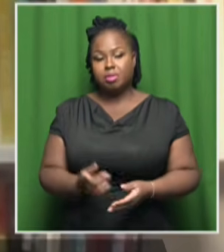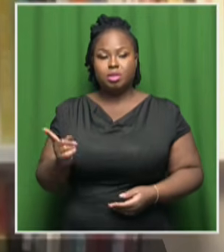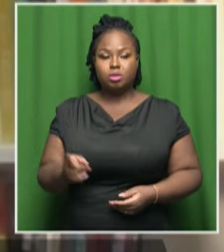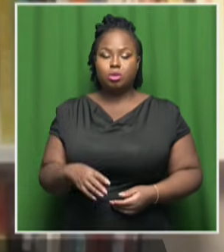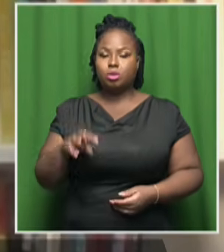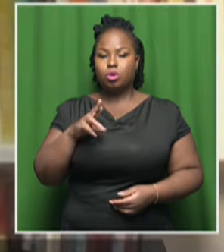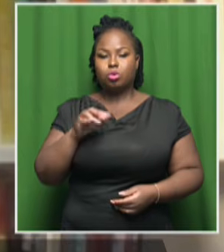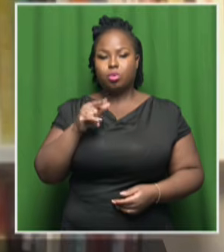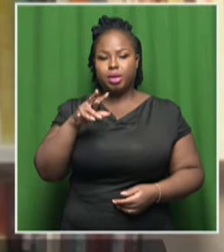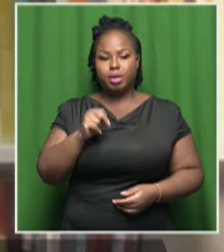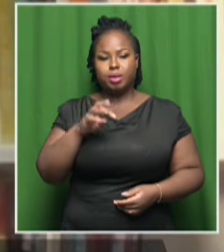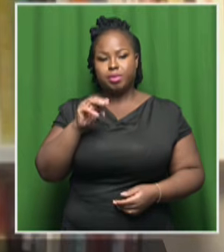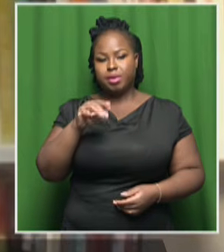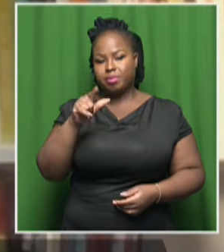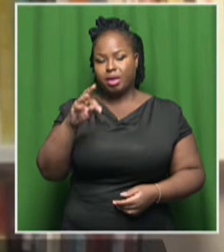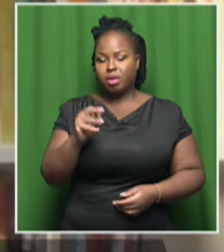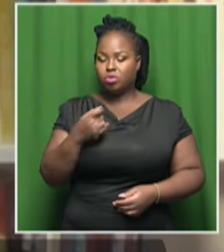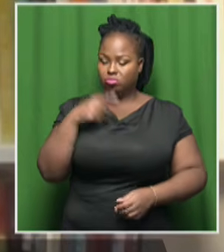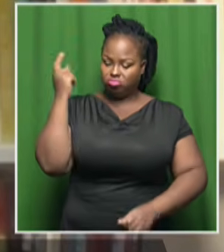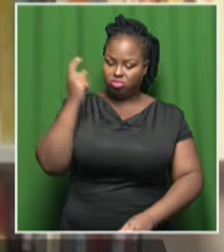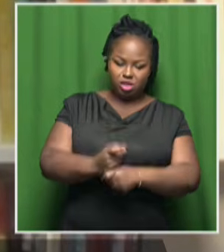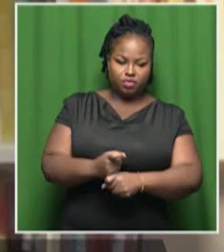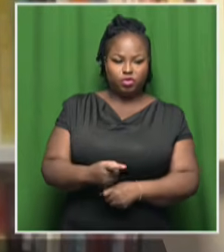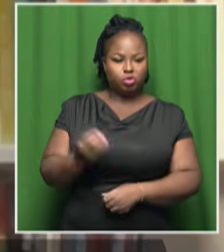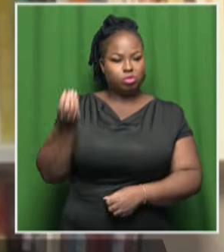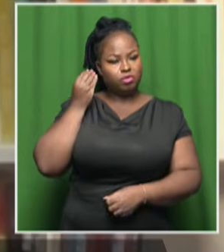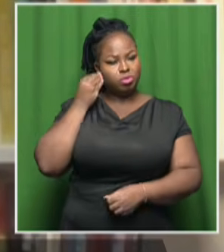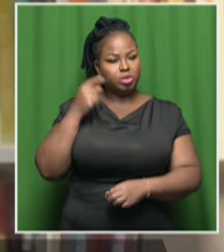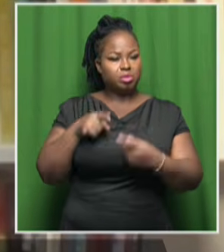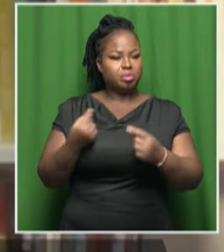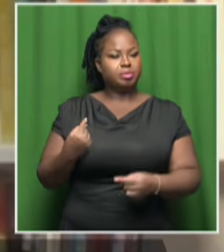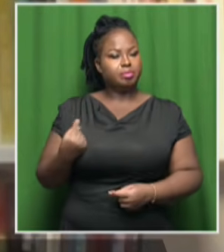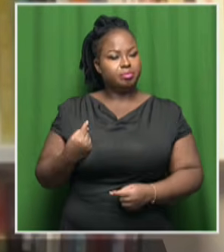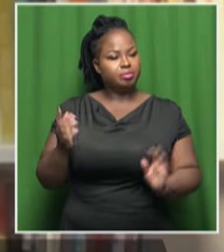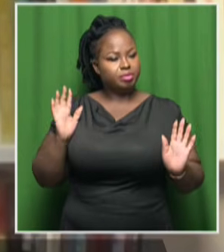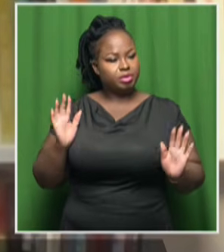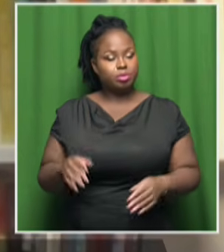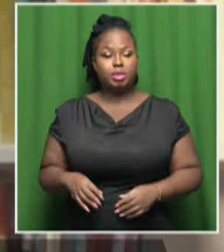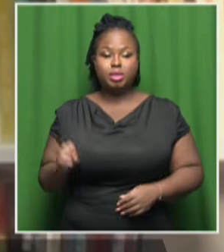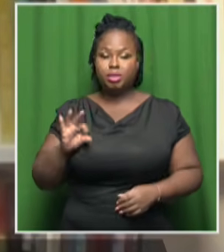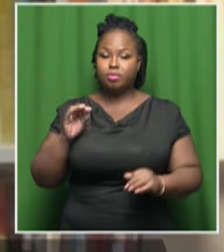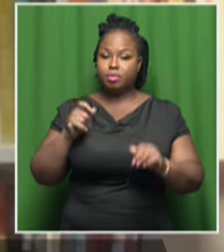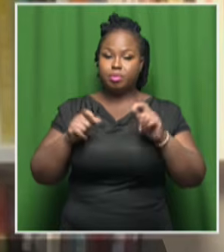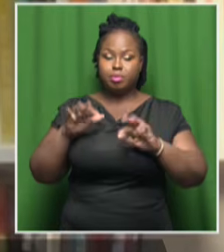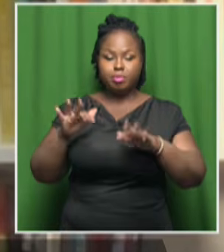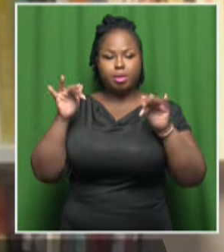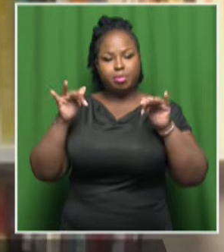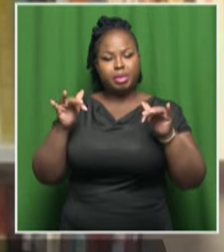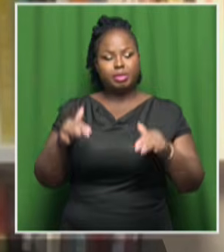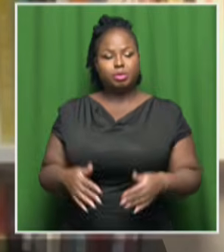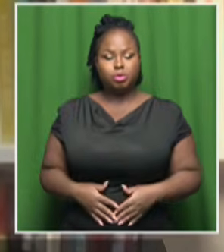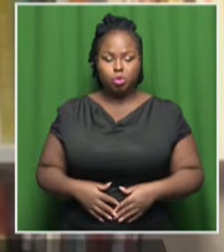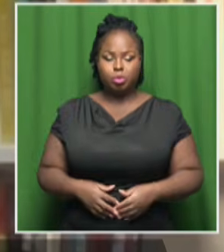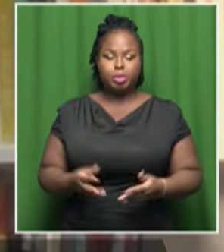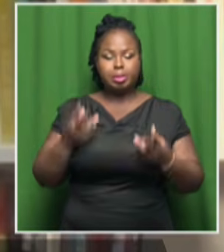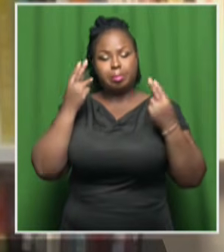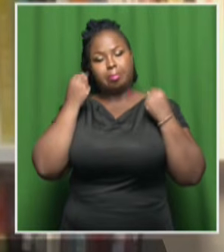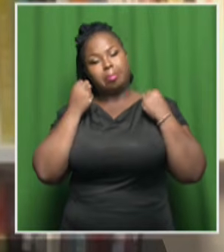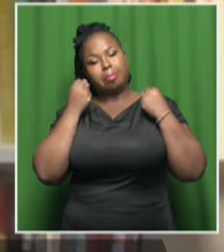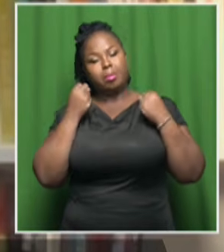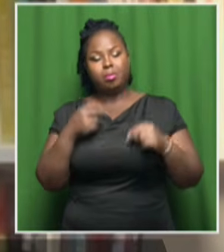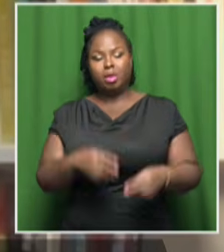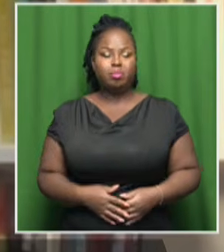Robert McBride, whereby somebody refuses to give a lot of information about themselves. And if parliamentarians are going to bend backward to accommodate Paulo O'Sullivan,